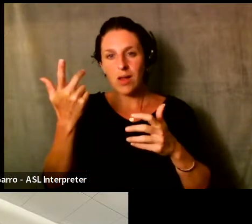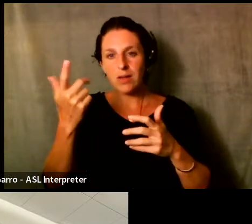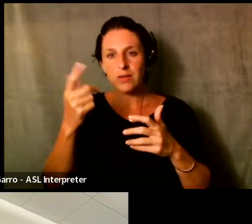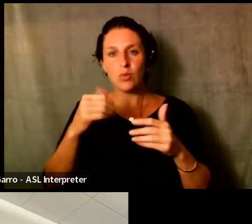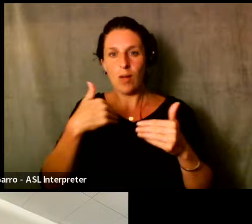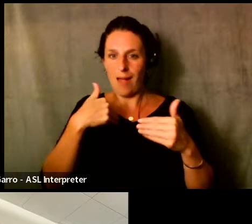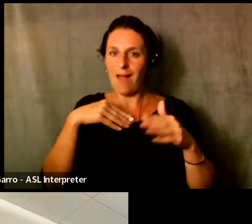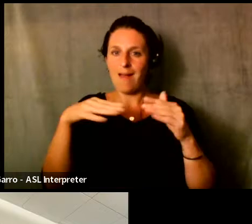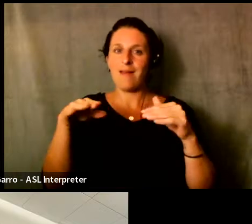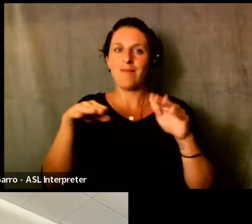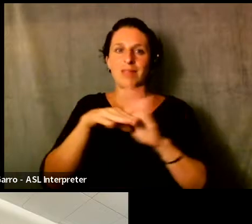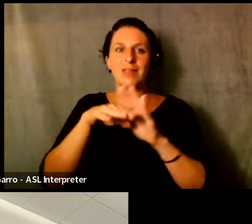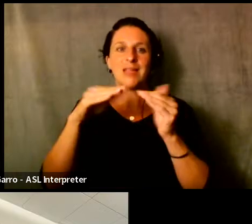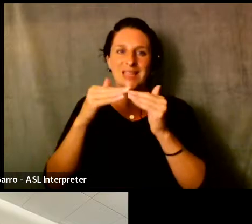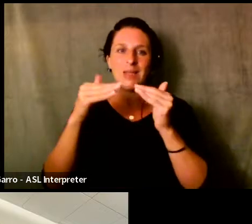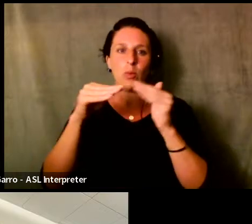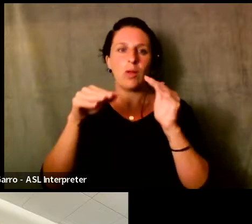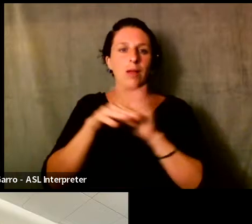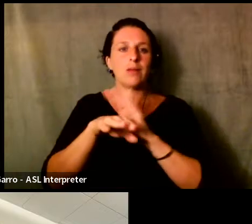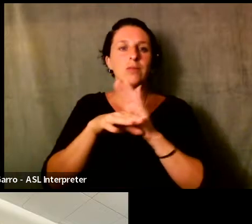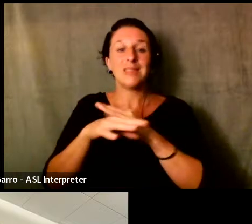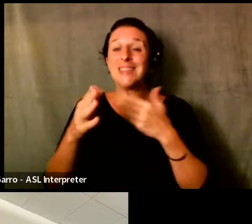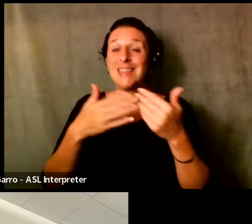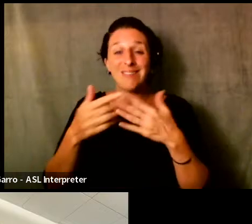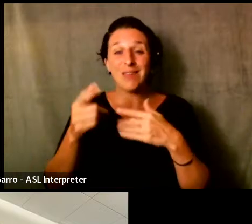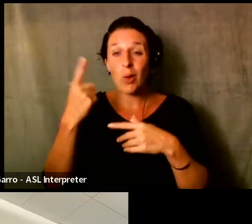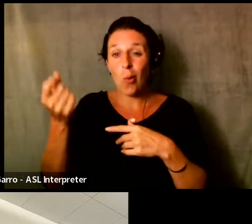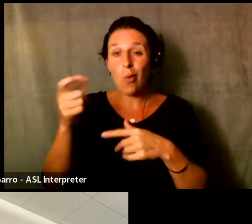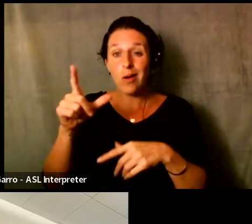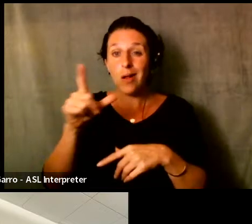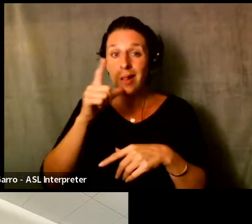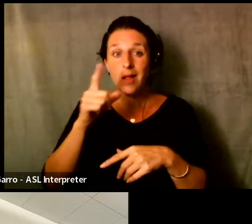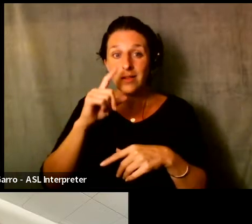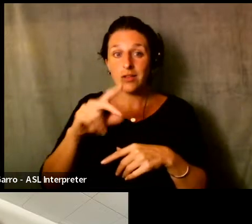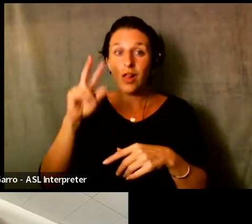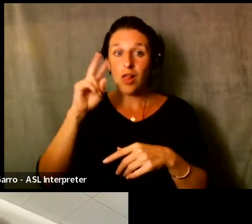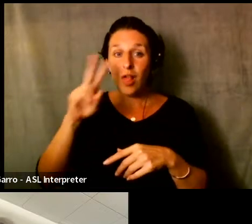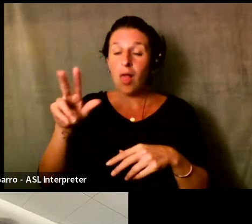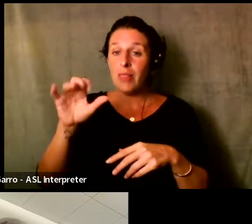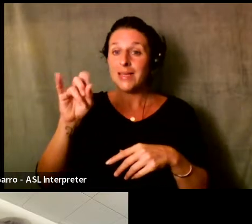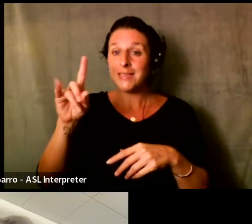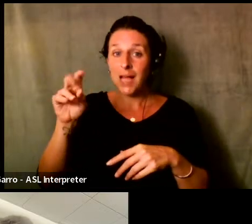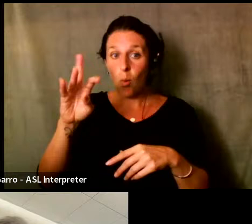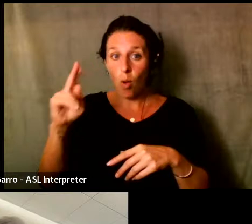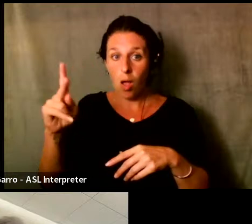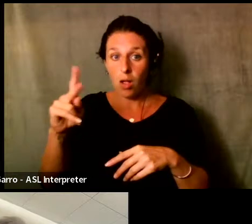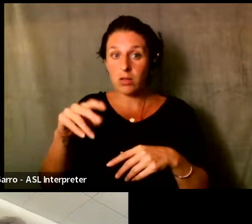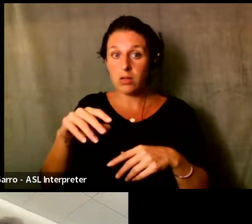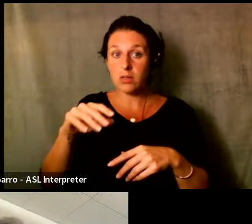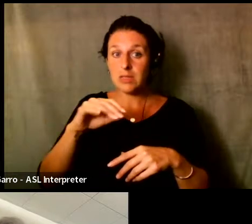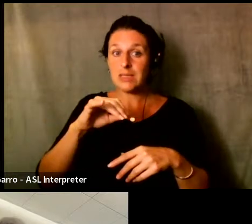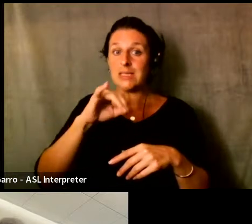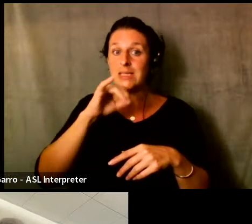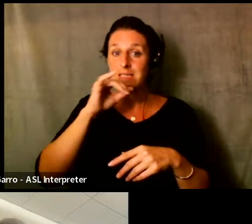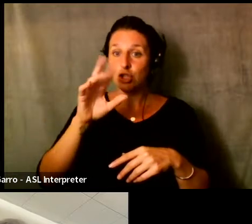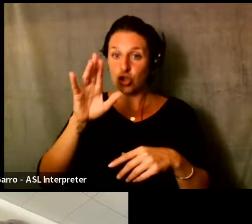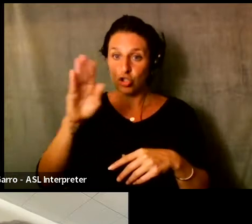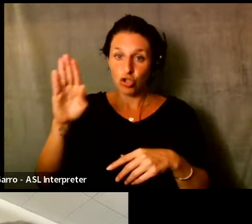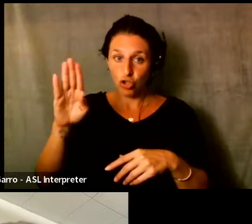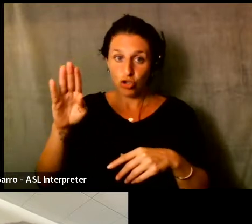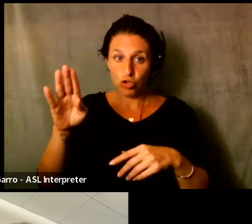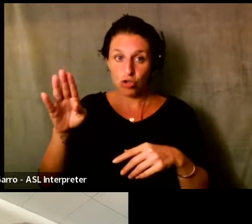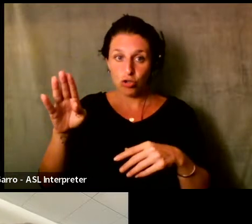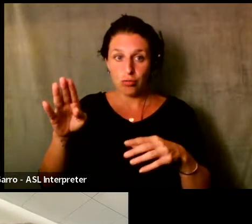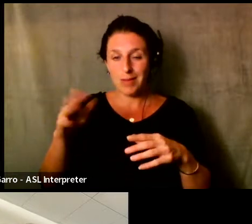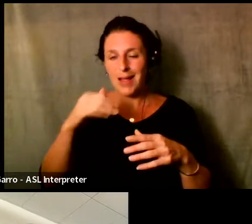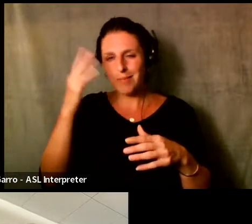equal access. And so even going to lunch, looking on the sidewalk, looking to see is the curb, does it have, I don't know the